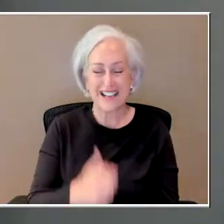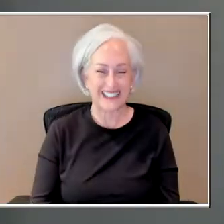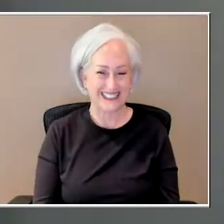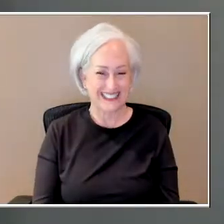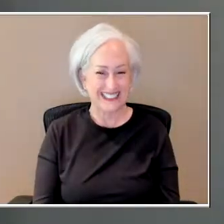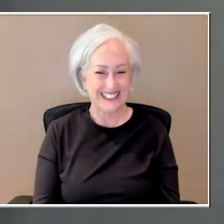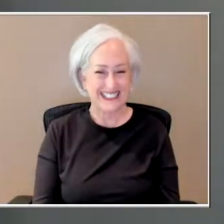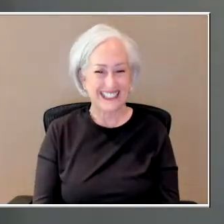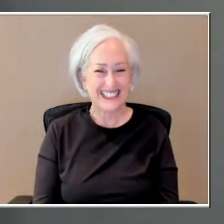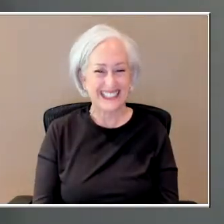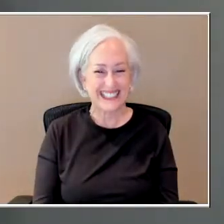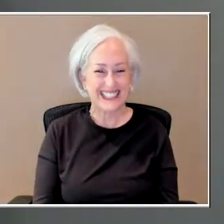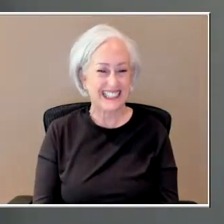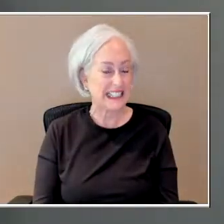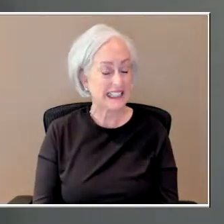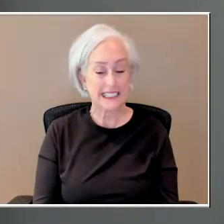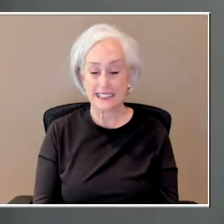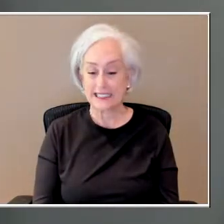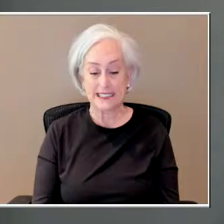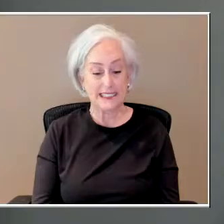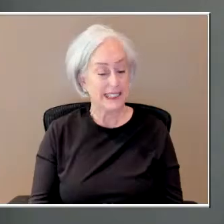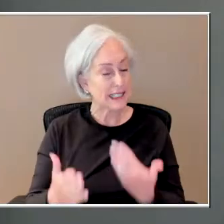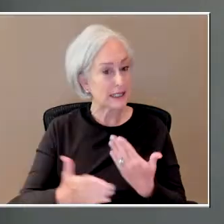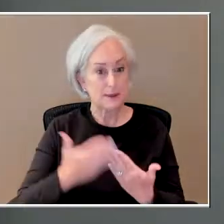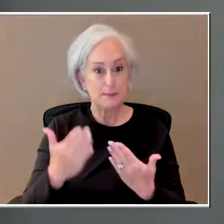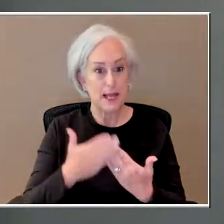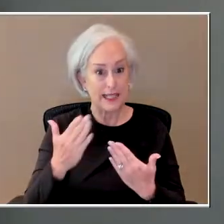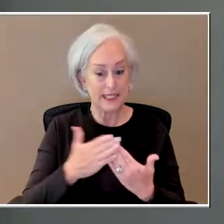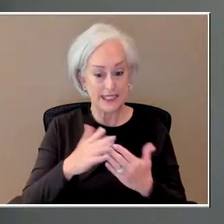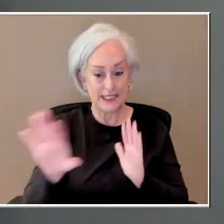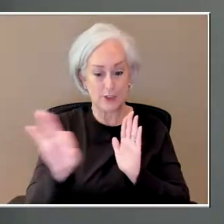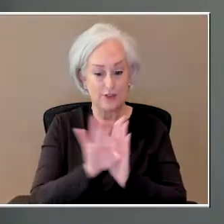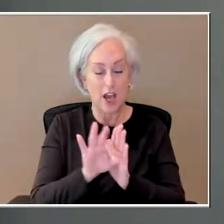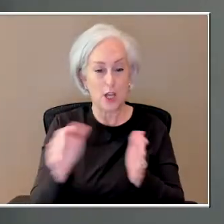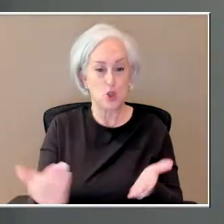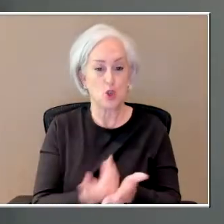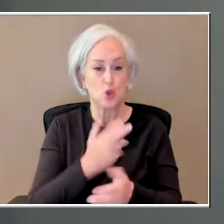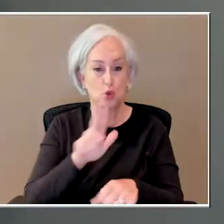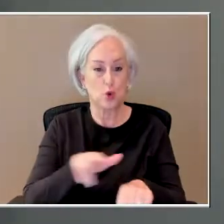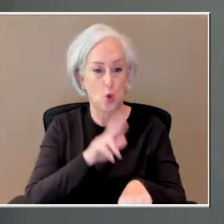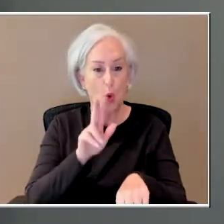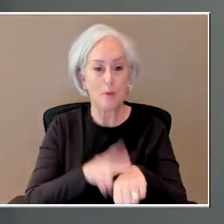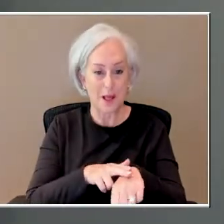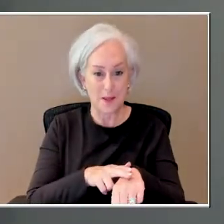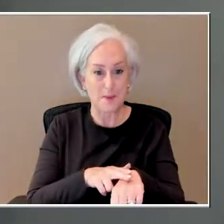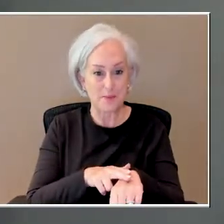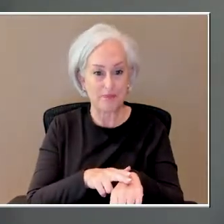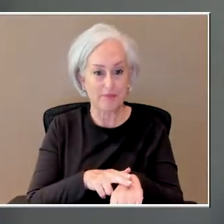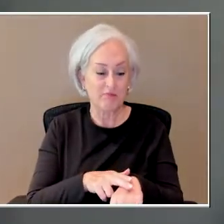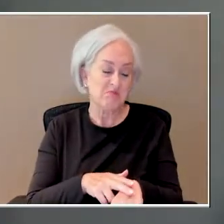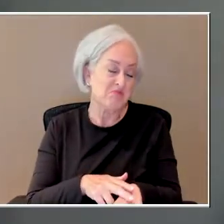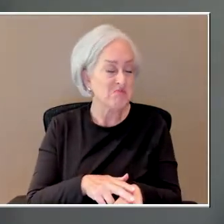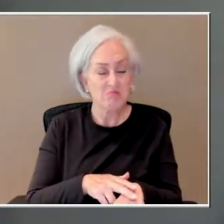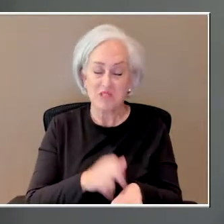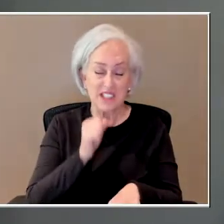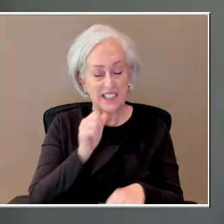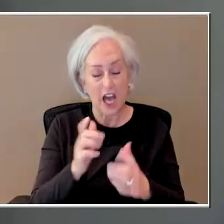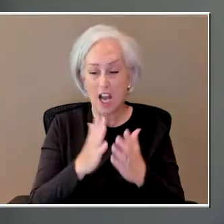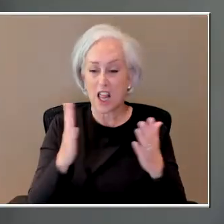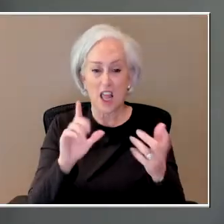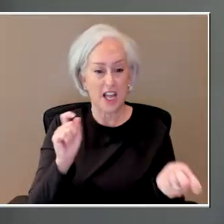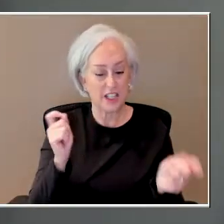But it's been easy to find a new normal, and not much has changed for